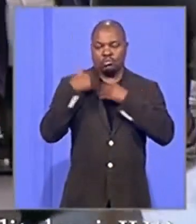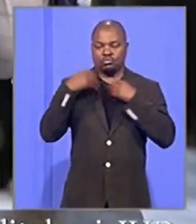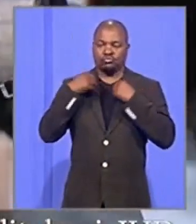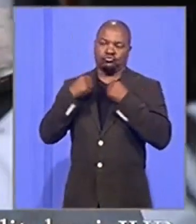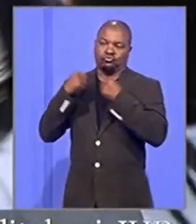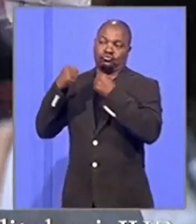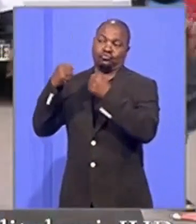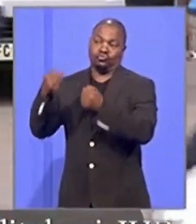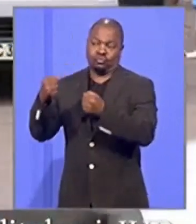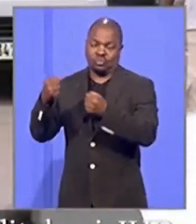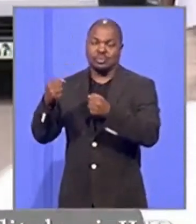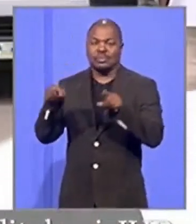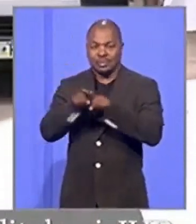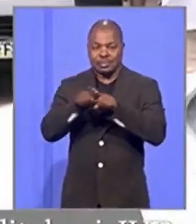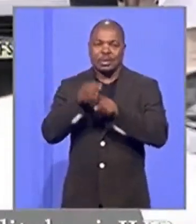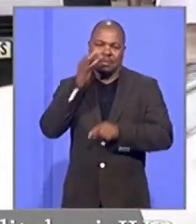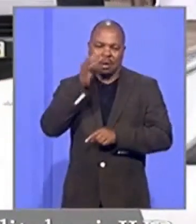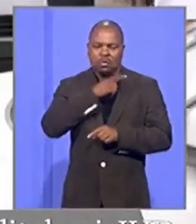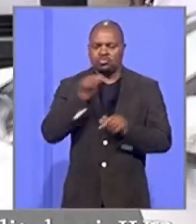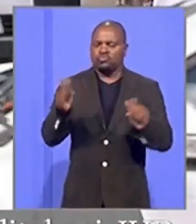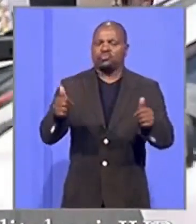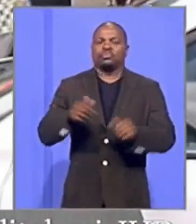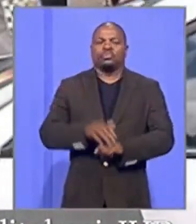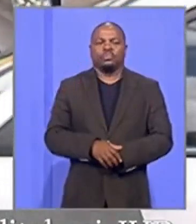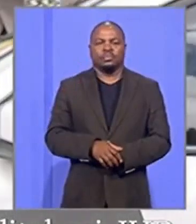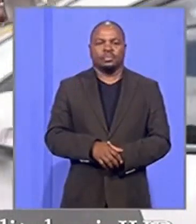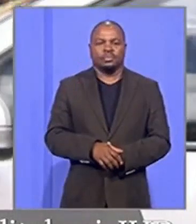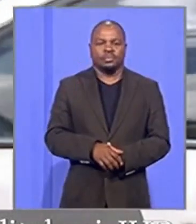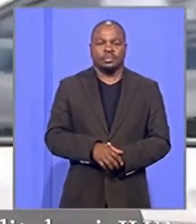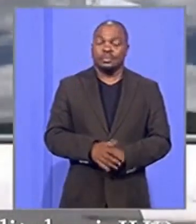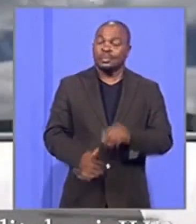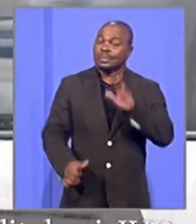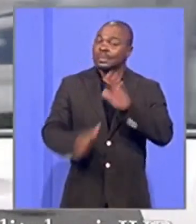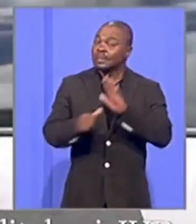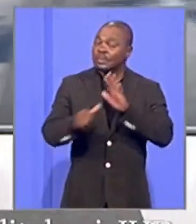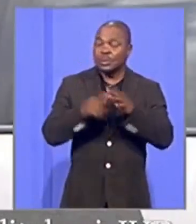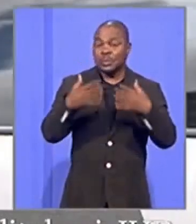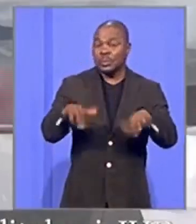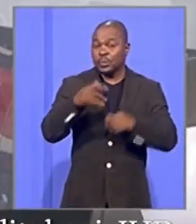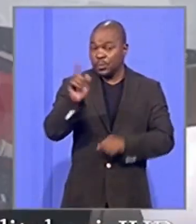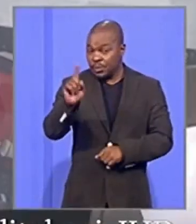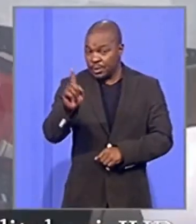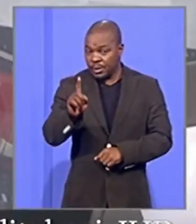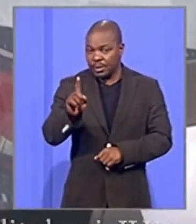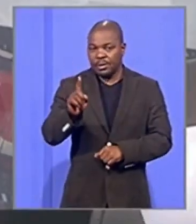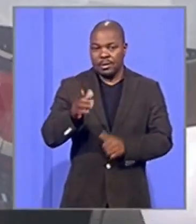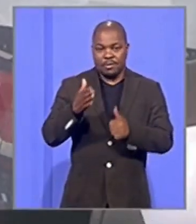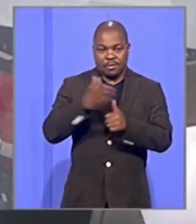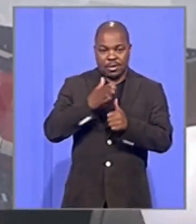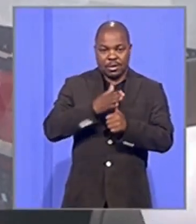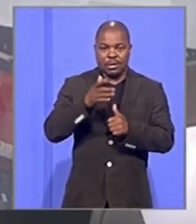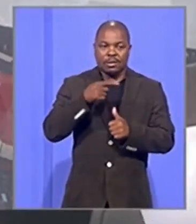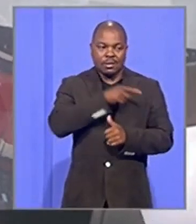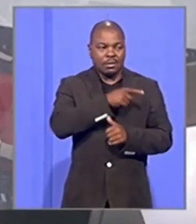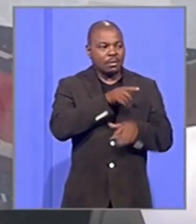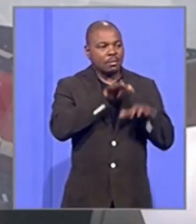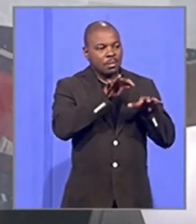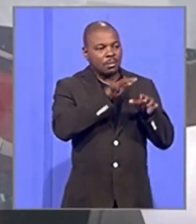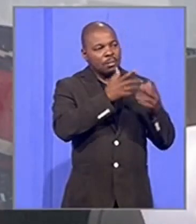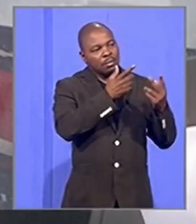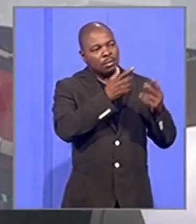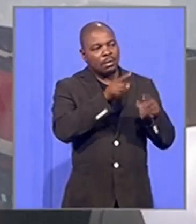ba bolokehile ba re ba malala a laotswe. Wa tswa ntho bohlokwa ka ho fetisisa ko qala pele re ba hlompha jwale ka baiti ba rona